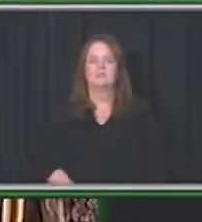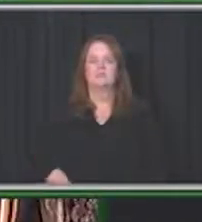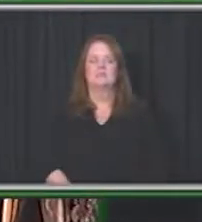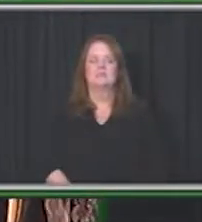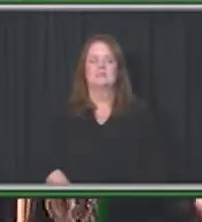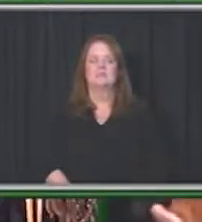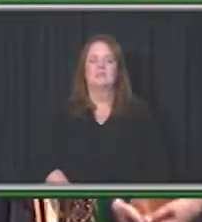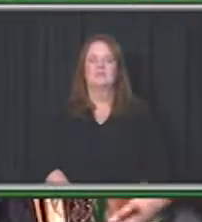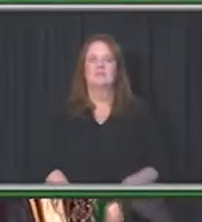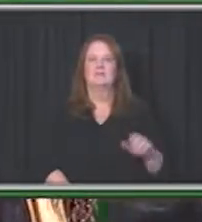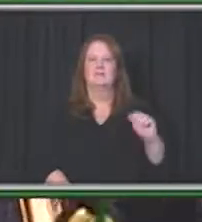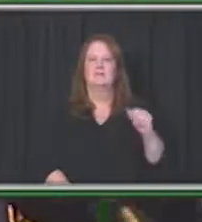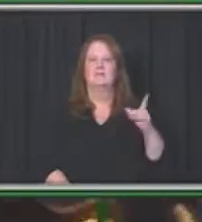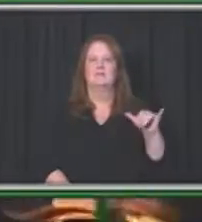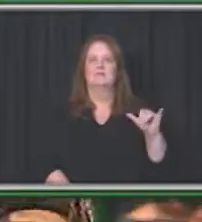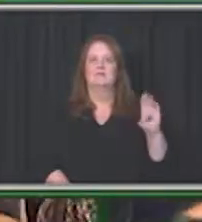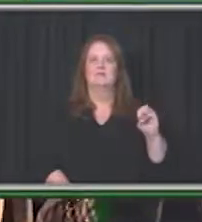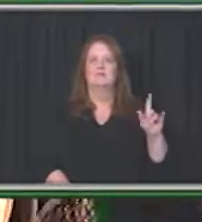Ashley Betty.